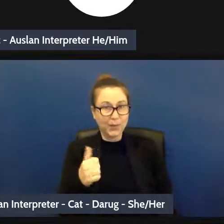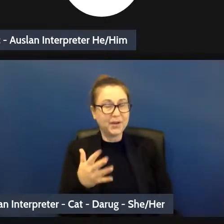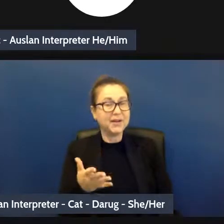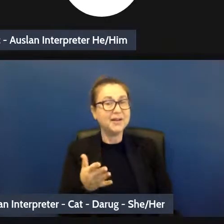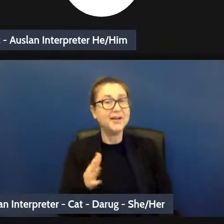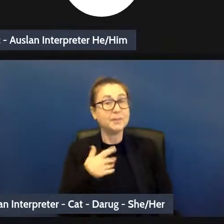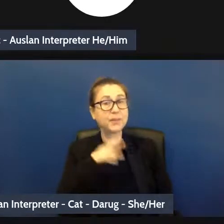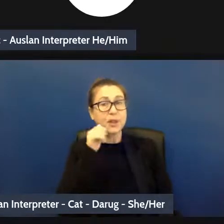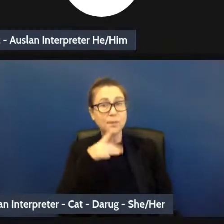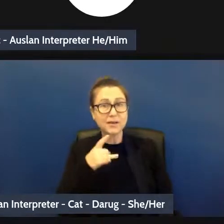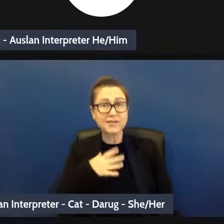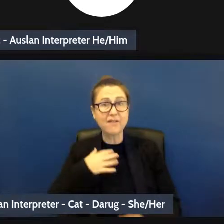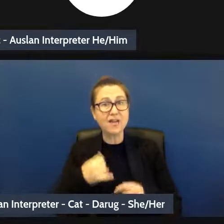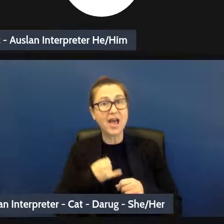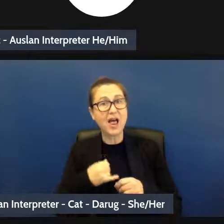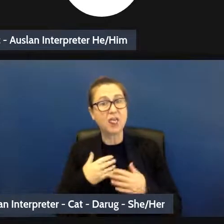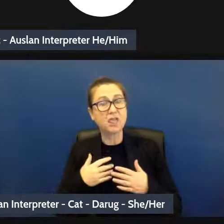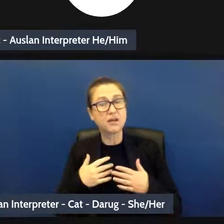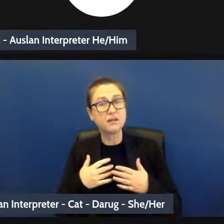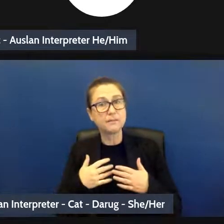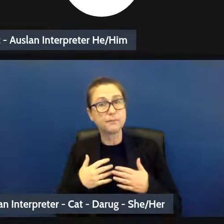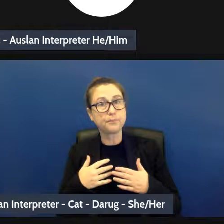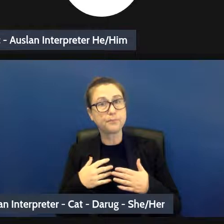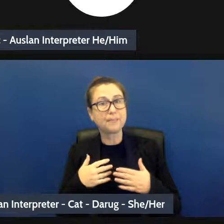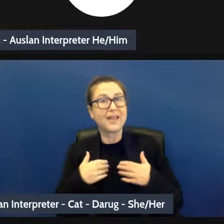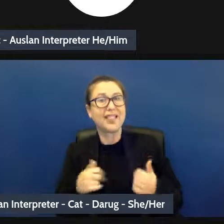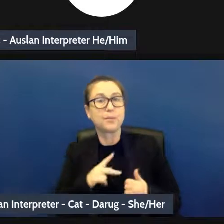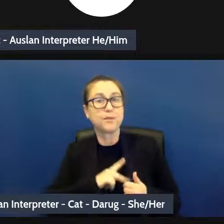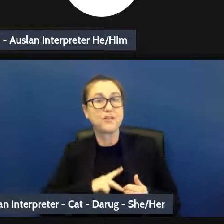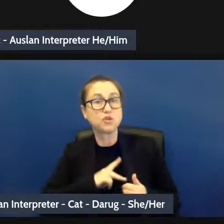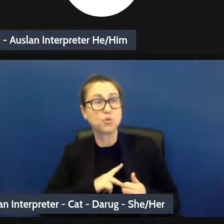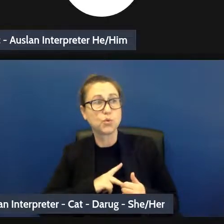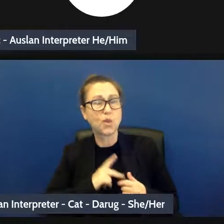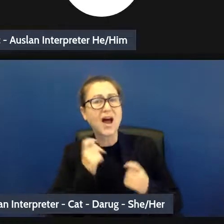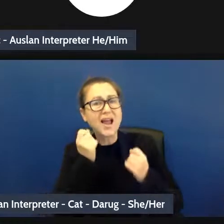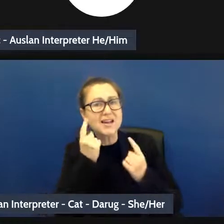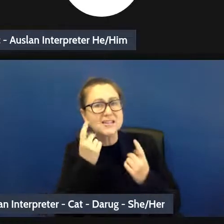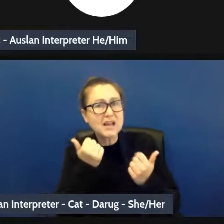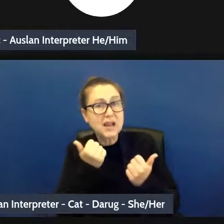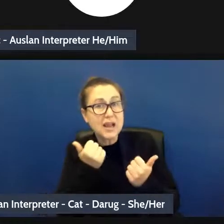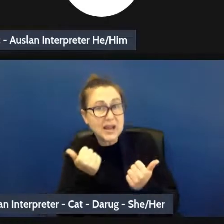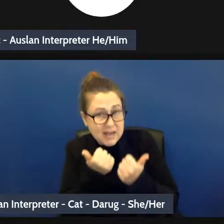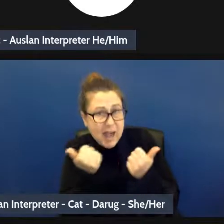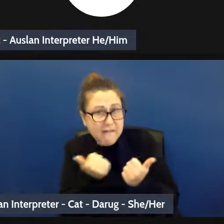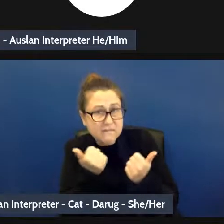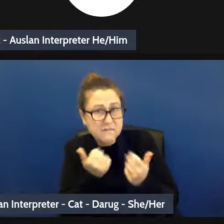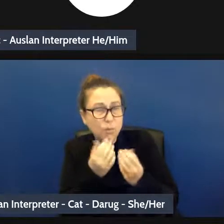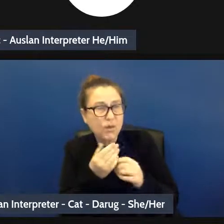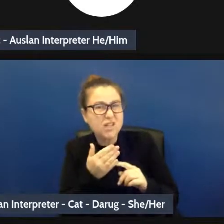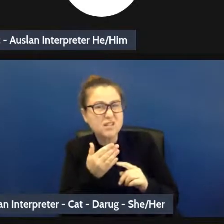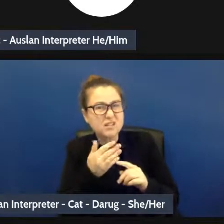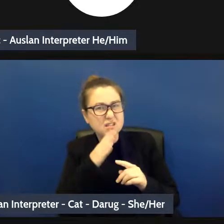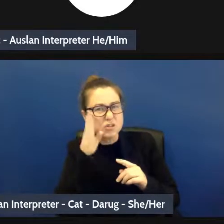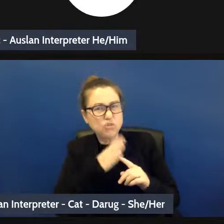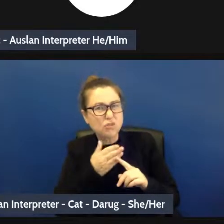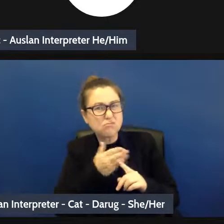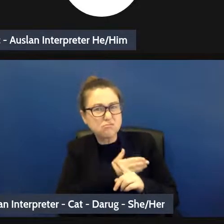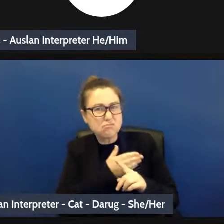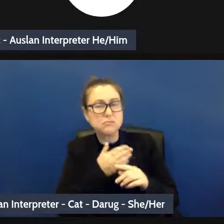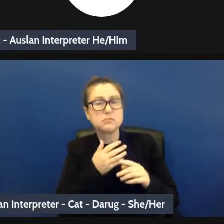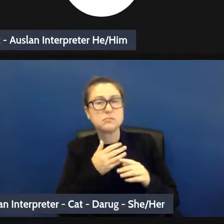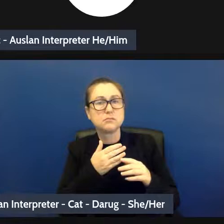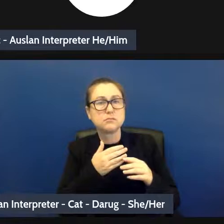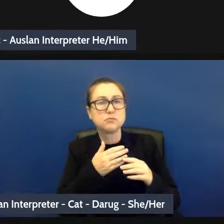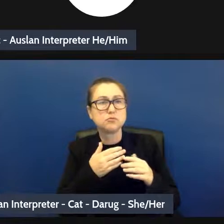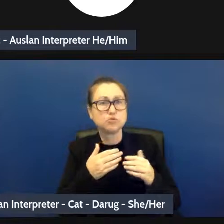as a health professional, you understand enough about the science behind what happens in a stroke and then behind your treatments. But it's